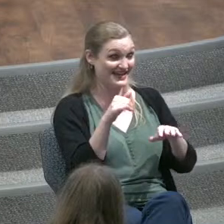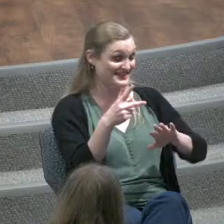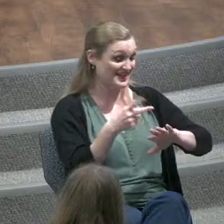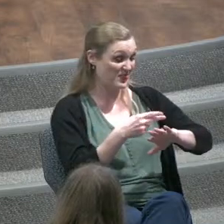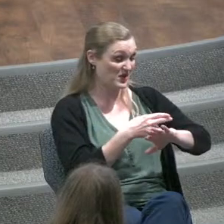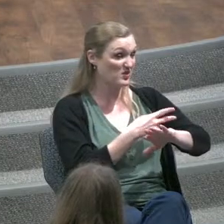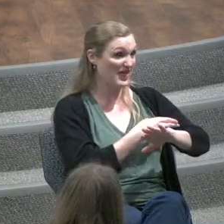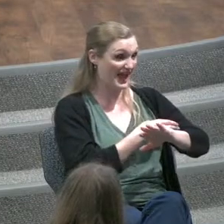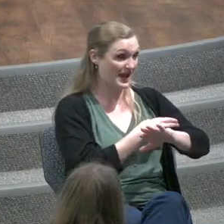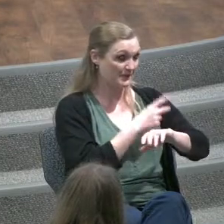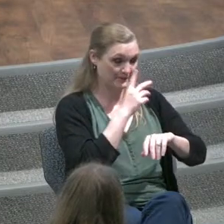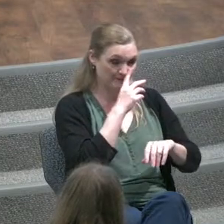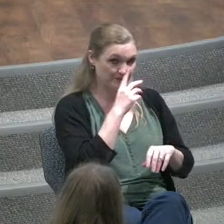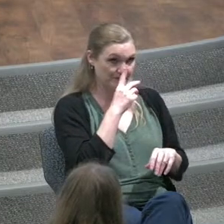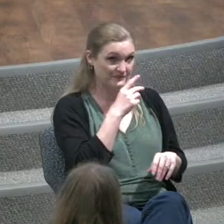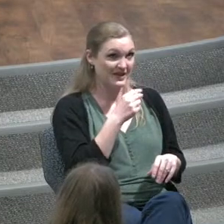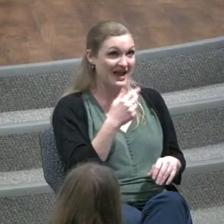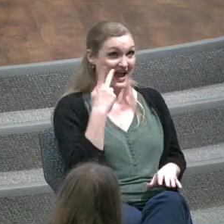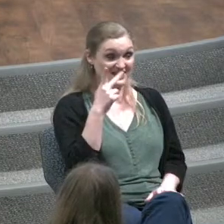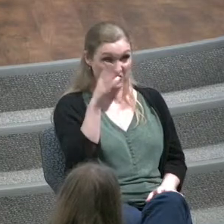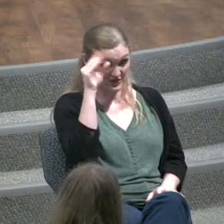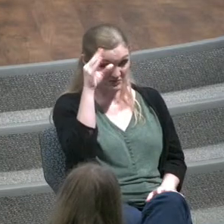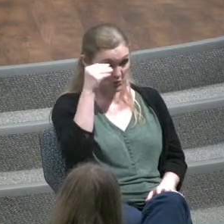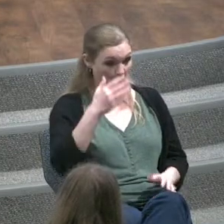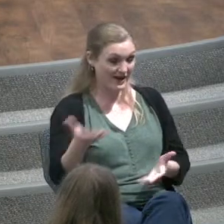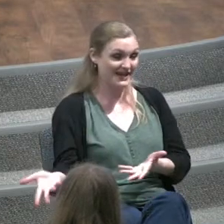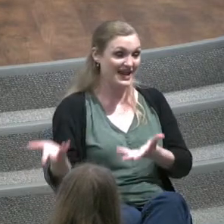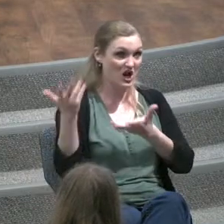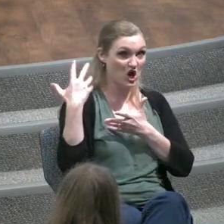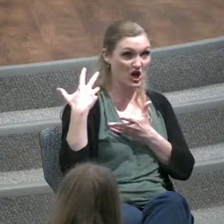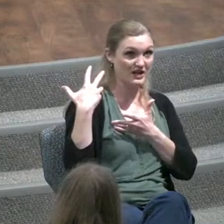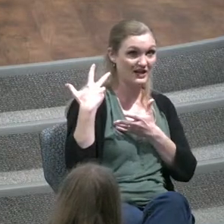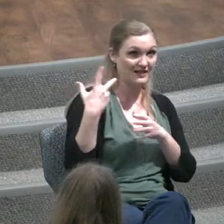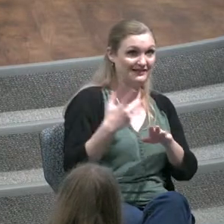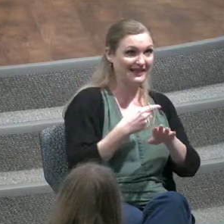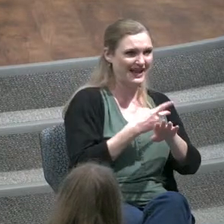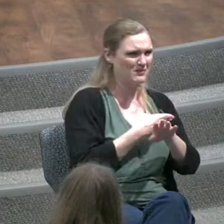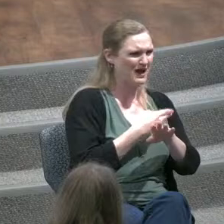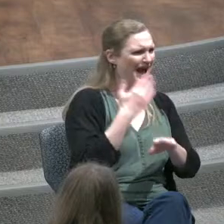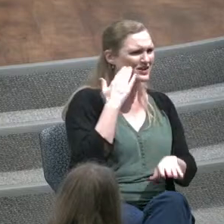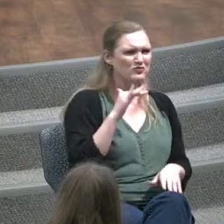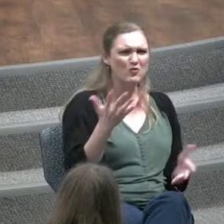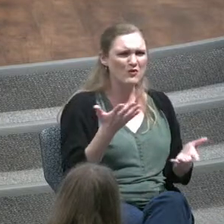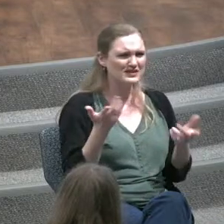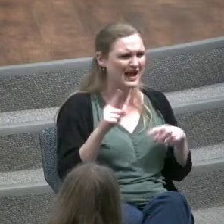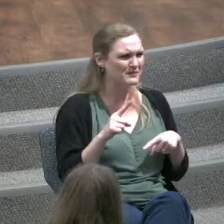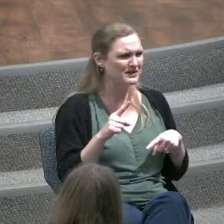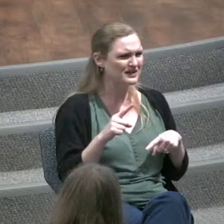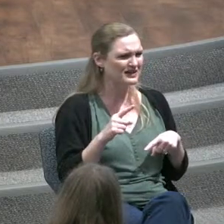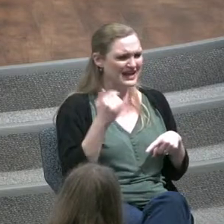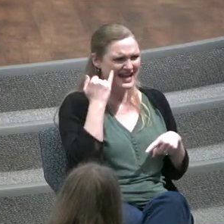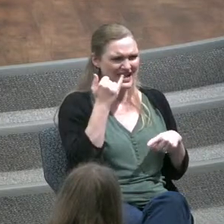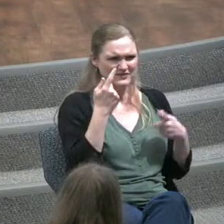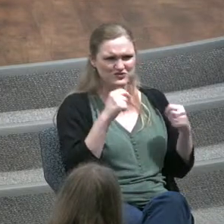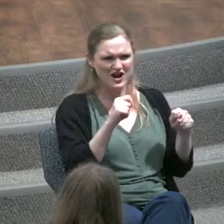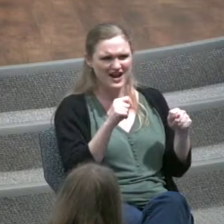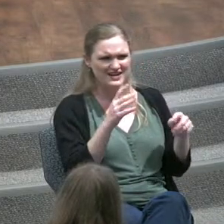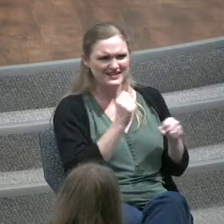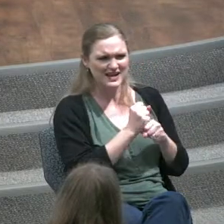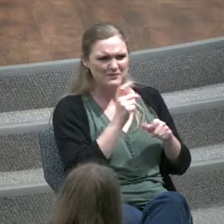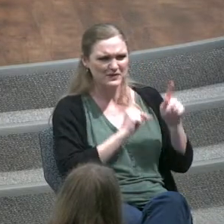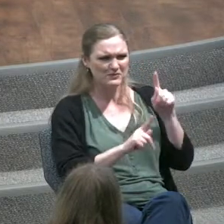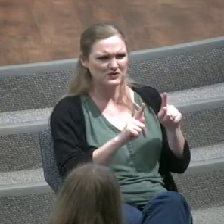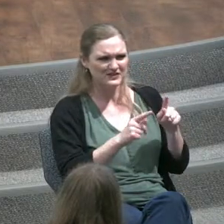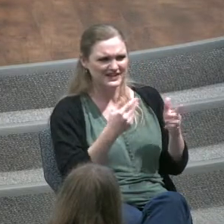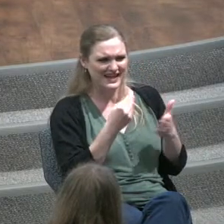outside of Shepherd's Field, encountered this boy carrying a lamb. I don't know if he was actually transporting this lamb or if he was trying to get people to take a picture